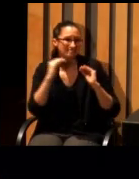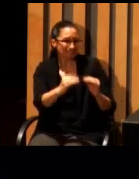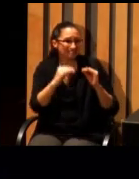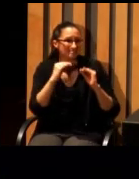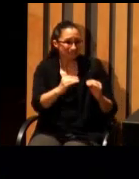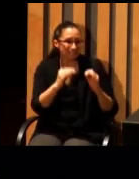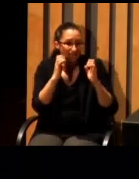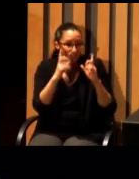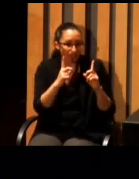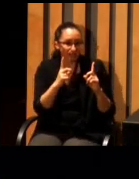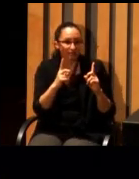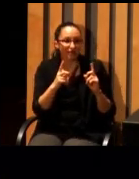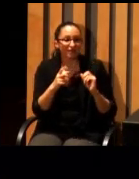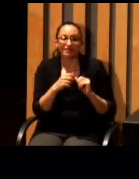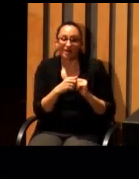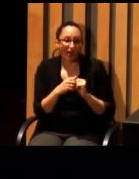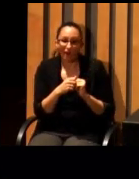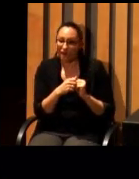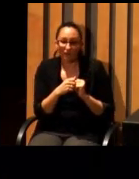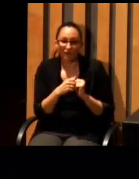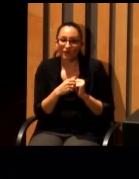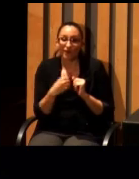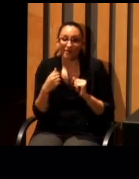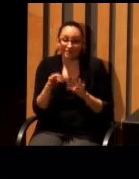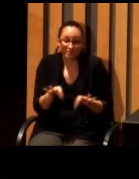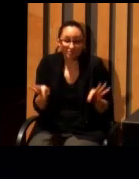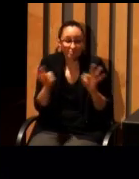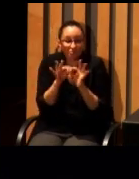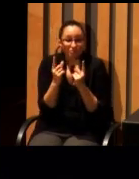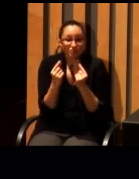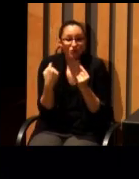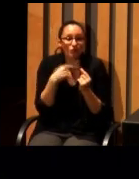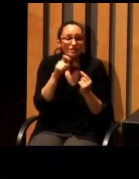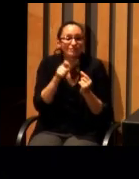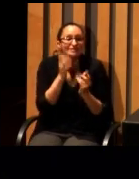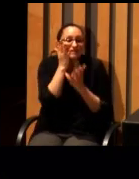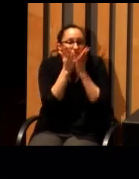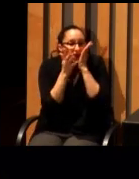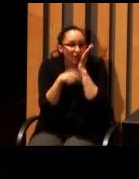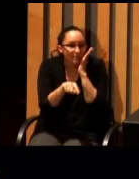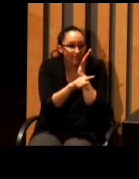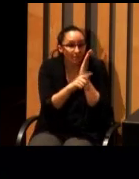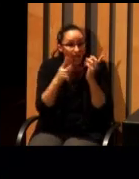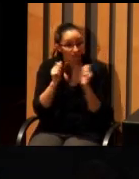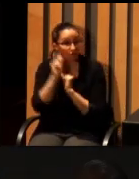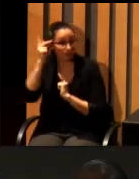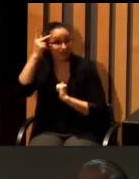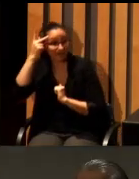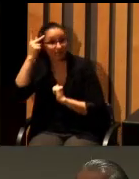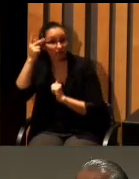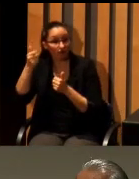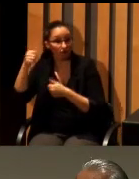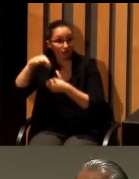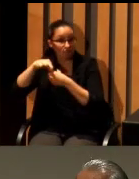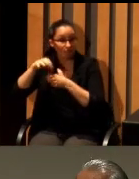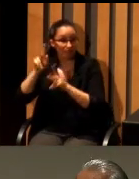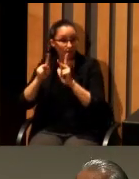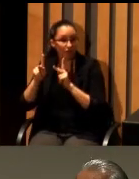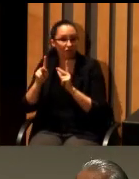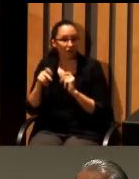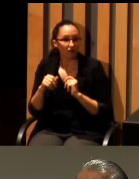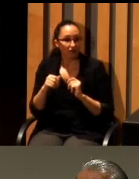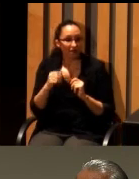to be embarrassed into it. It happens with our political officials all the time. Things have to mean something to